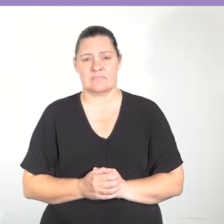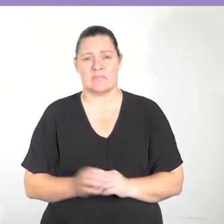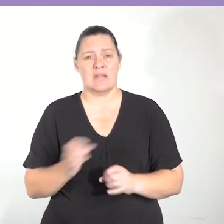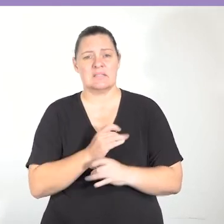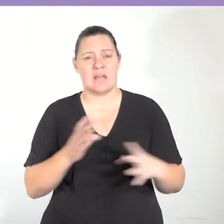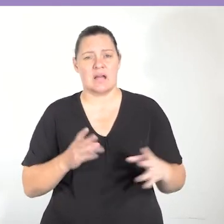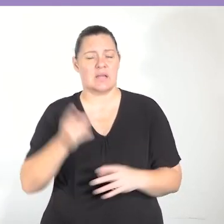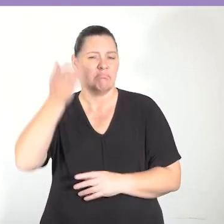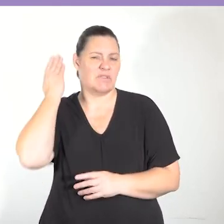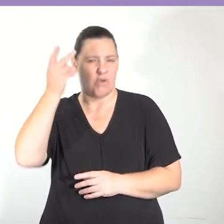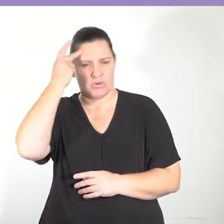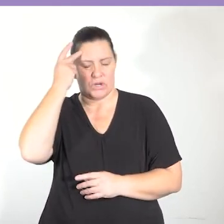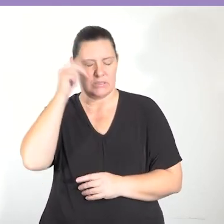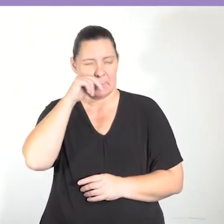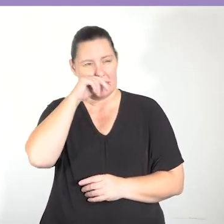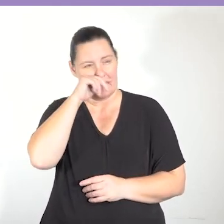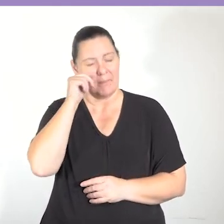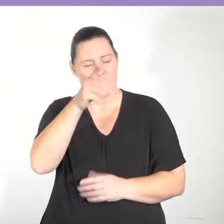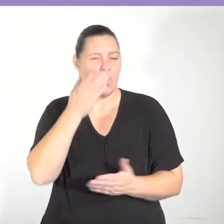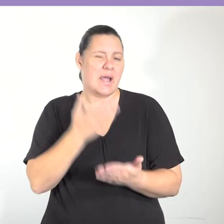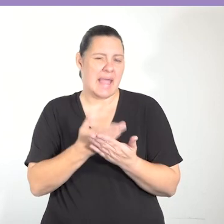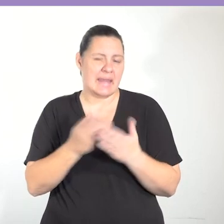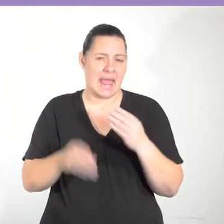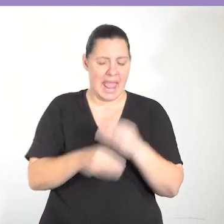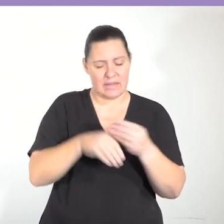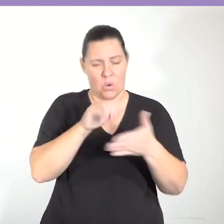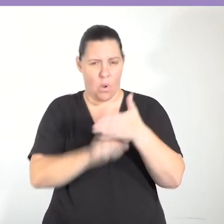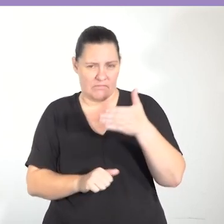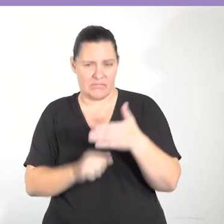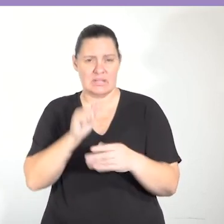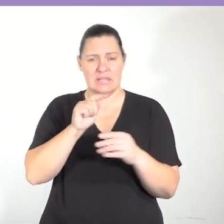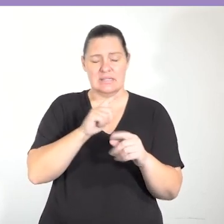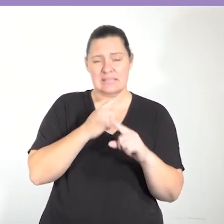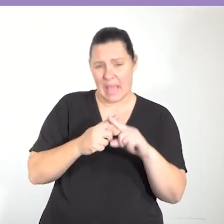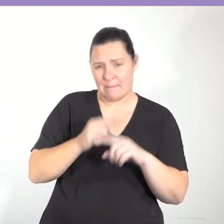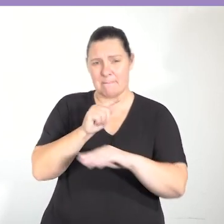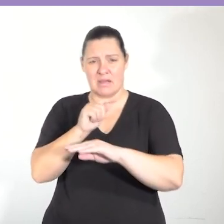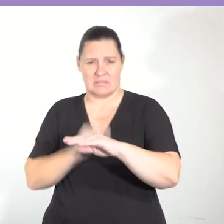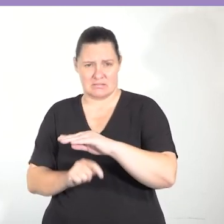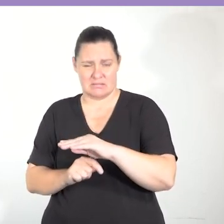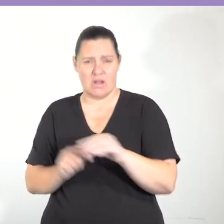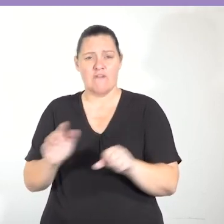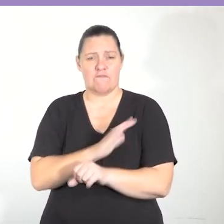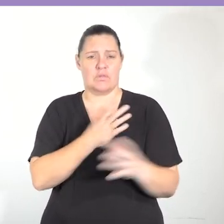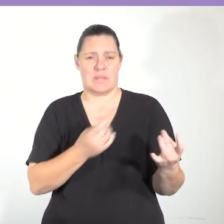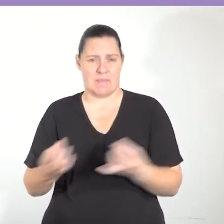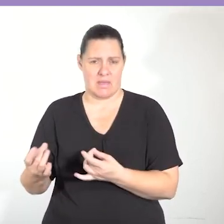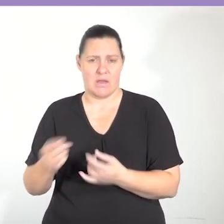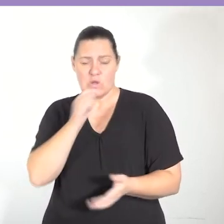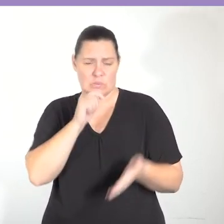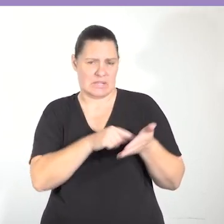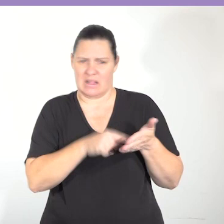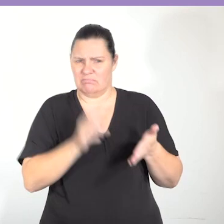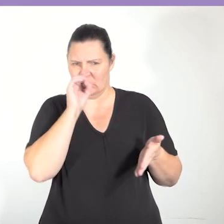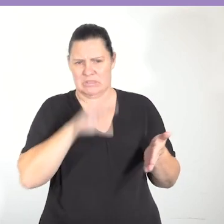Let's start with some pre-knowledge. So, you must be able to add, subtract, multiply, and divide whole numbers without the use